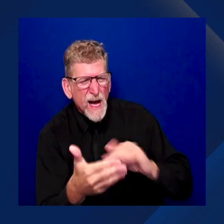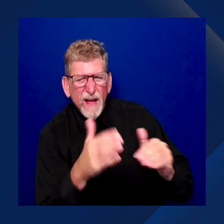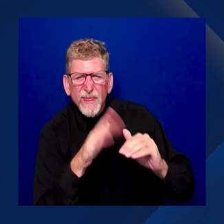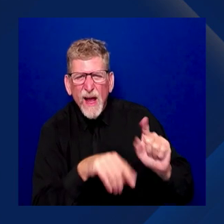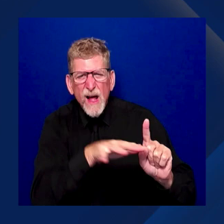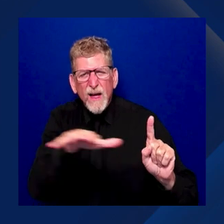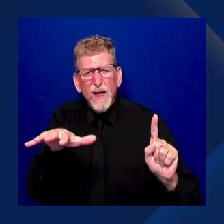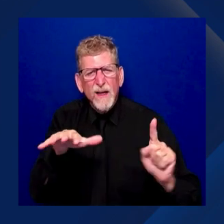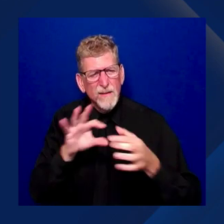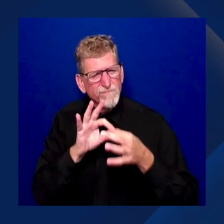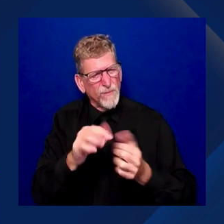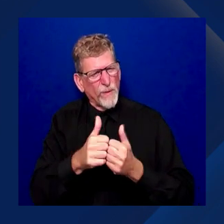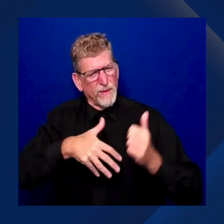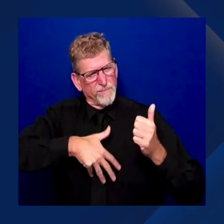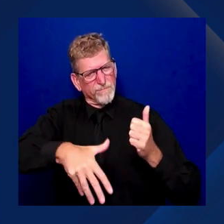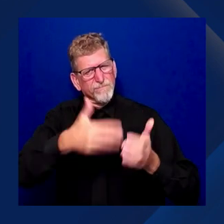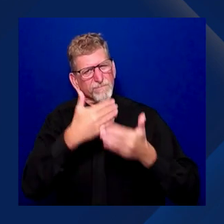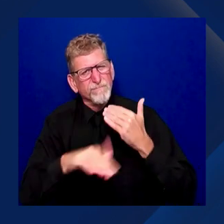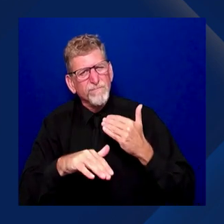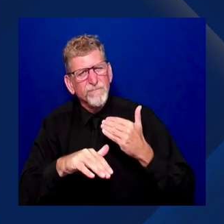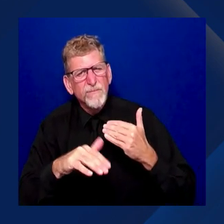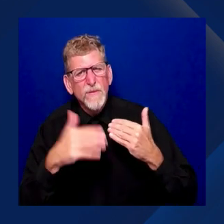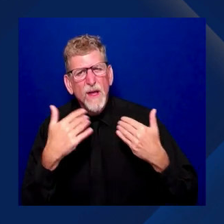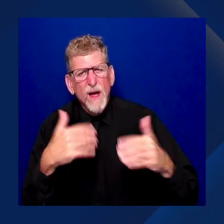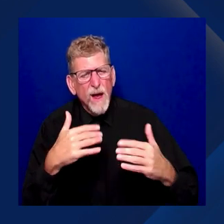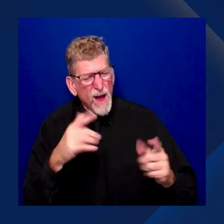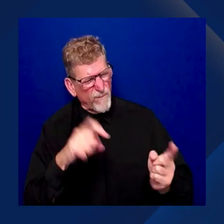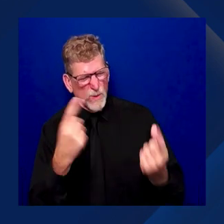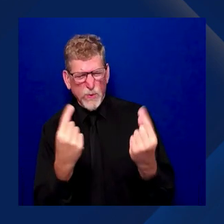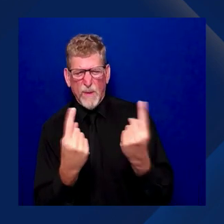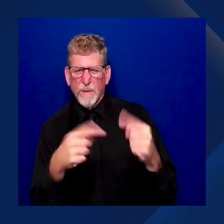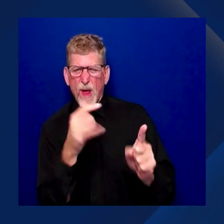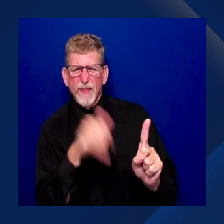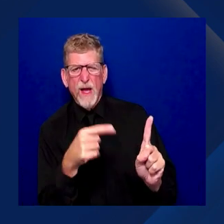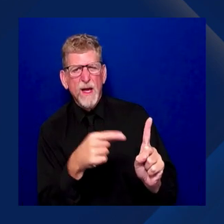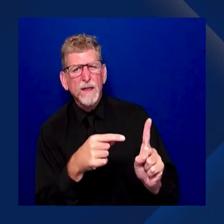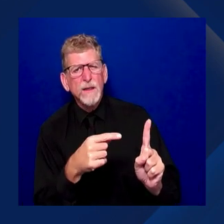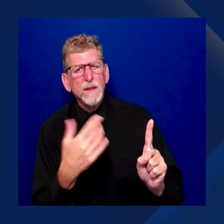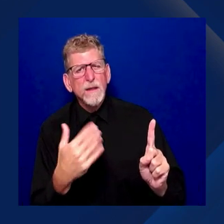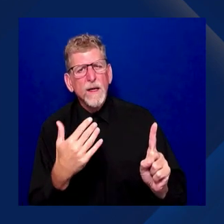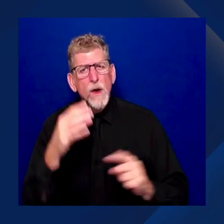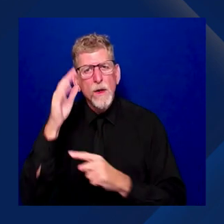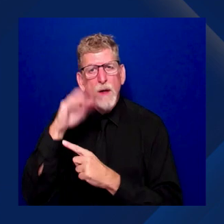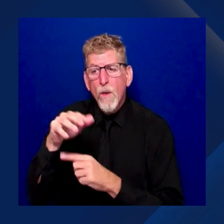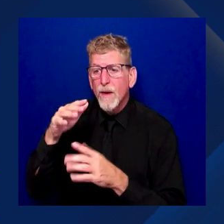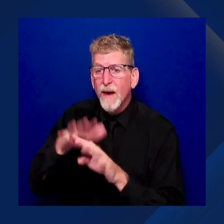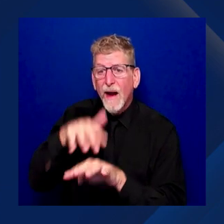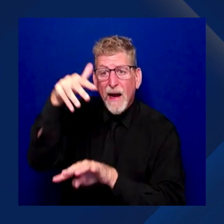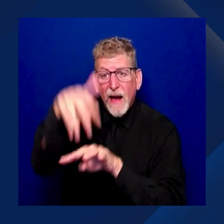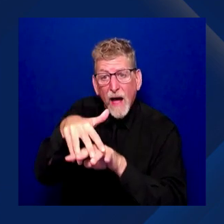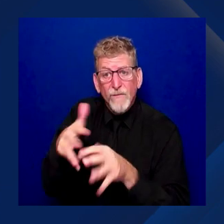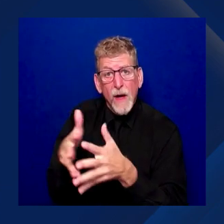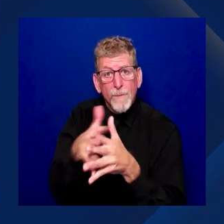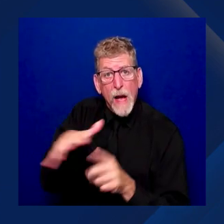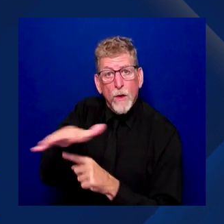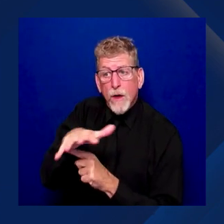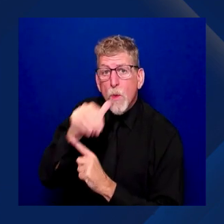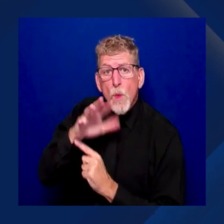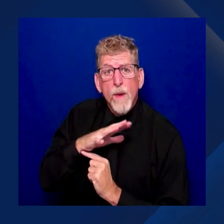do something about that. When we know that Native American women are more than twice as likely to die